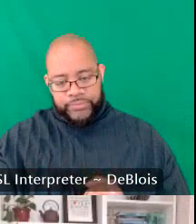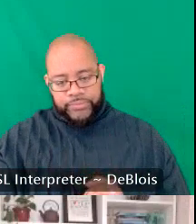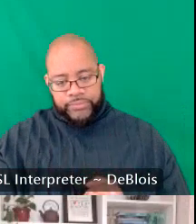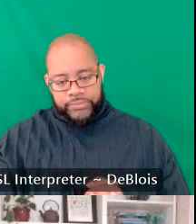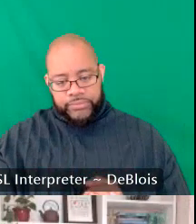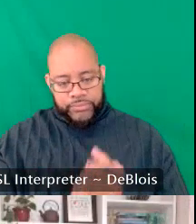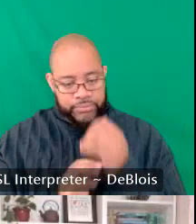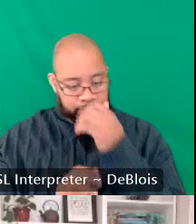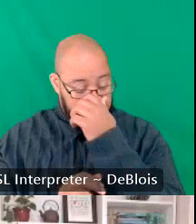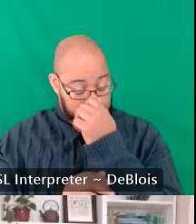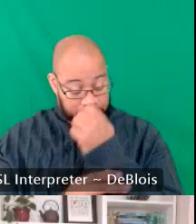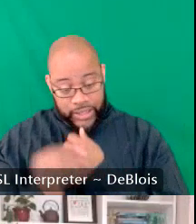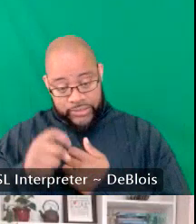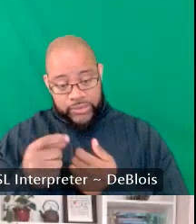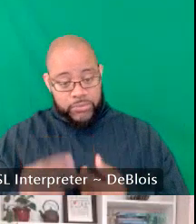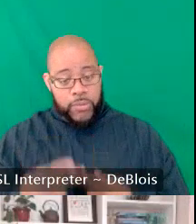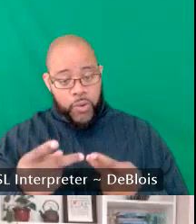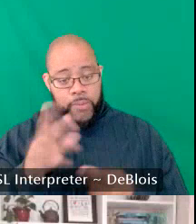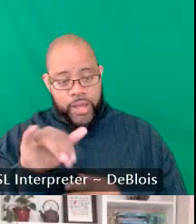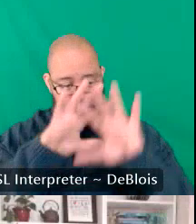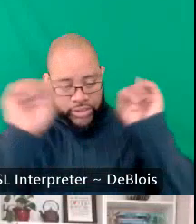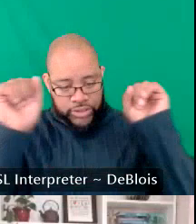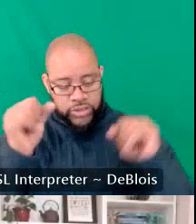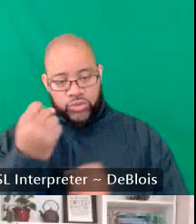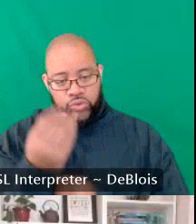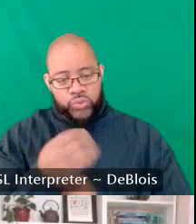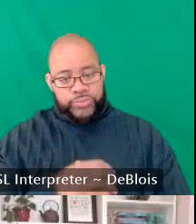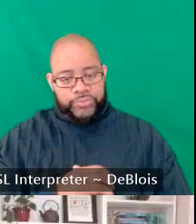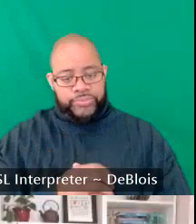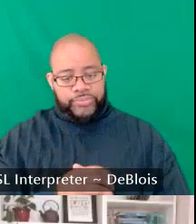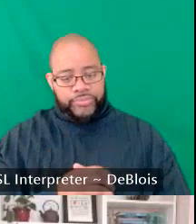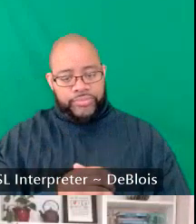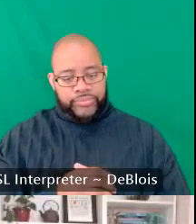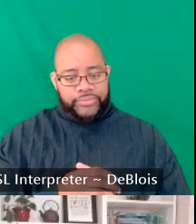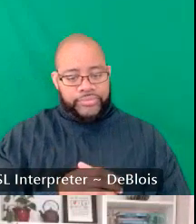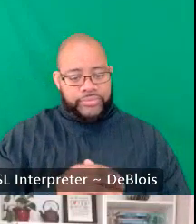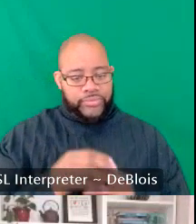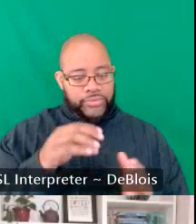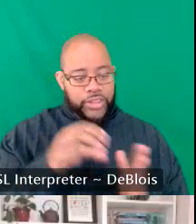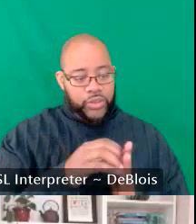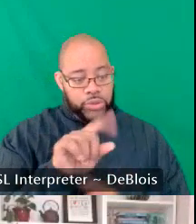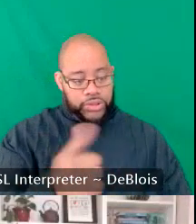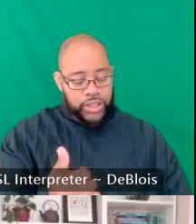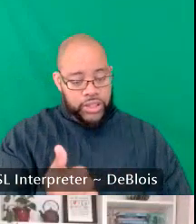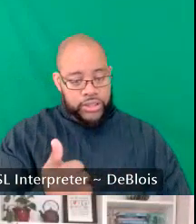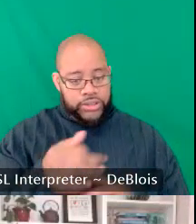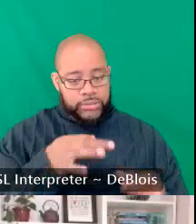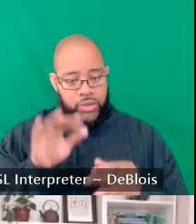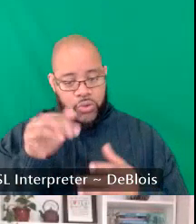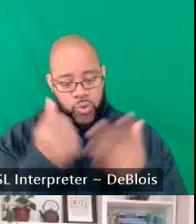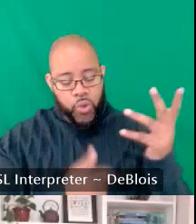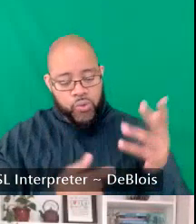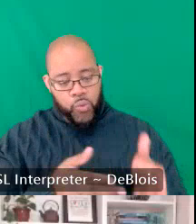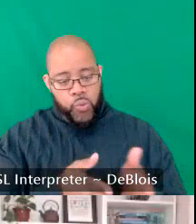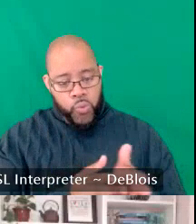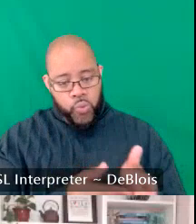And that has to be proposed by the president. So Section 110 lays out all of the requirements